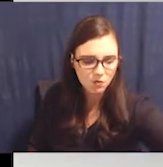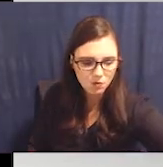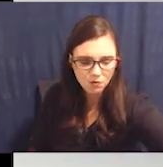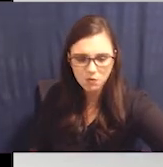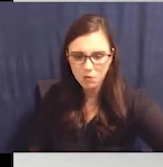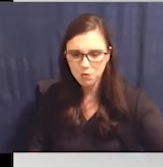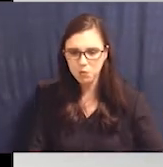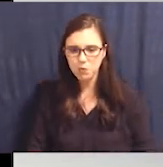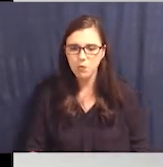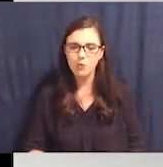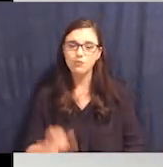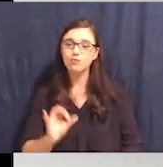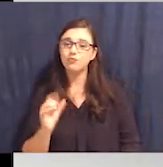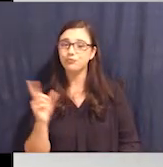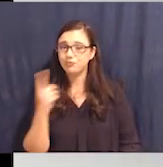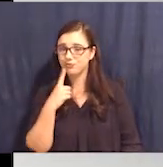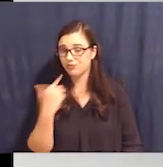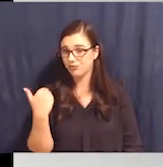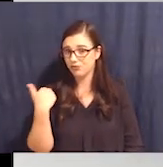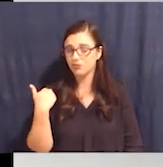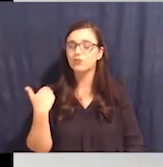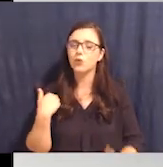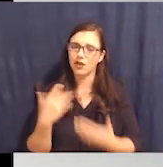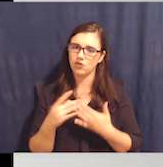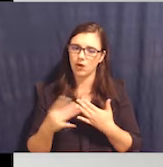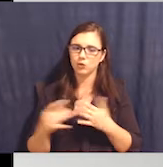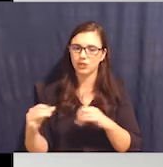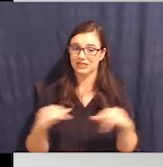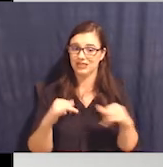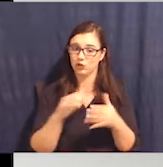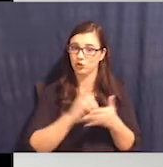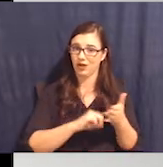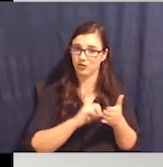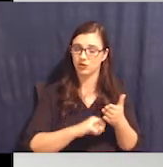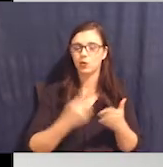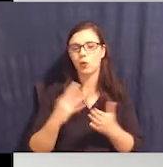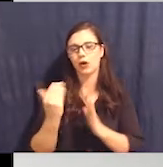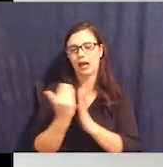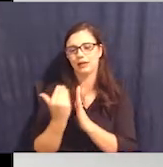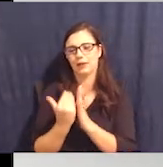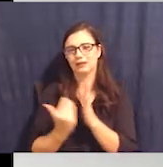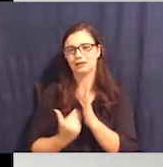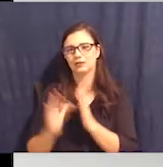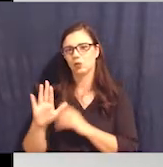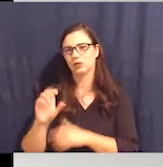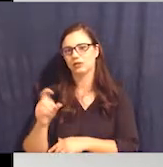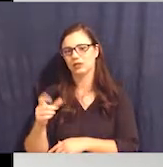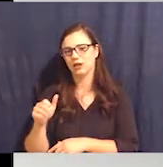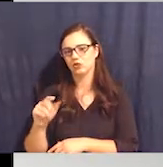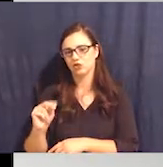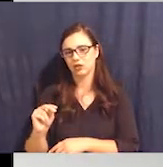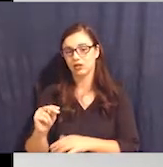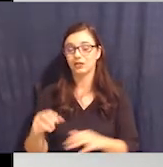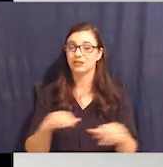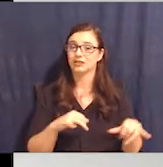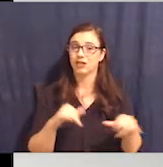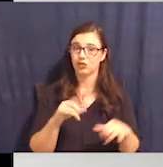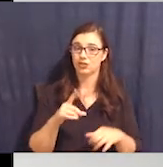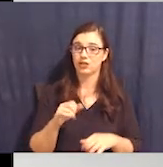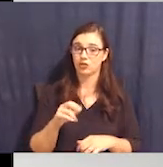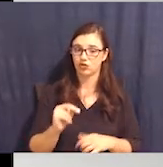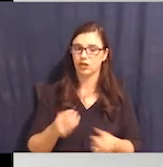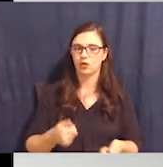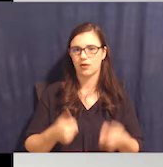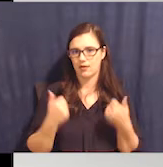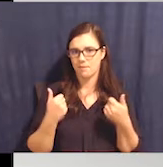As Jarrett said before, you have the option of taking either the standard deduction or itemizing your deductions. The standard deductions